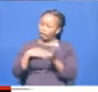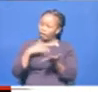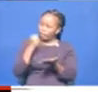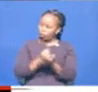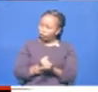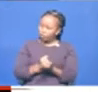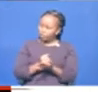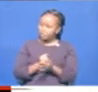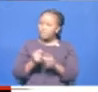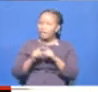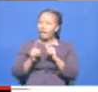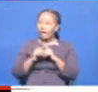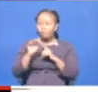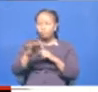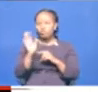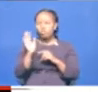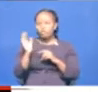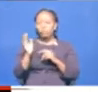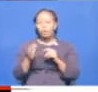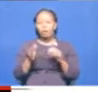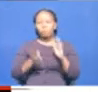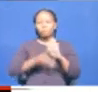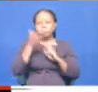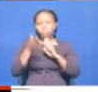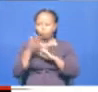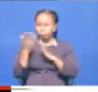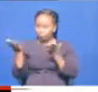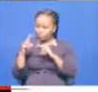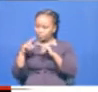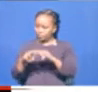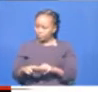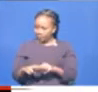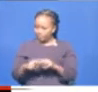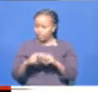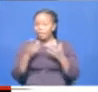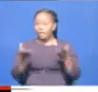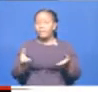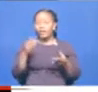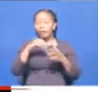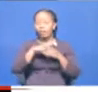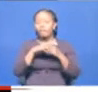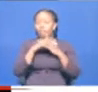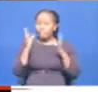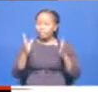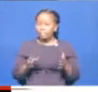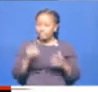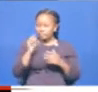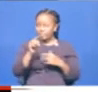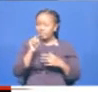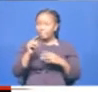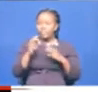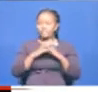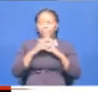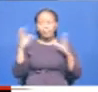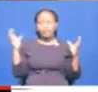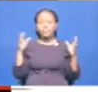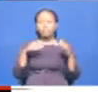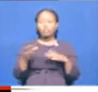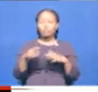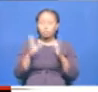immediate tenant demand right there. So for an investor, that's a great offering. You're able to play into the